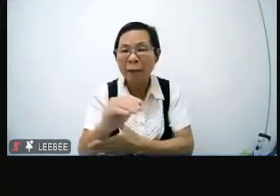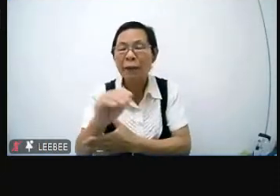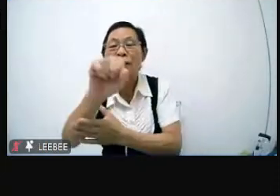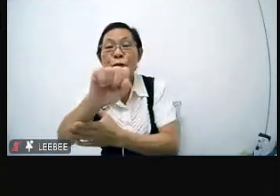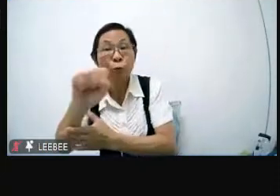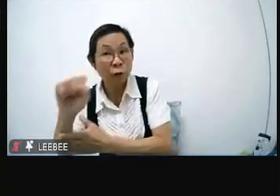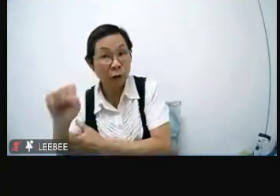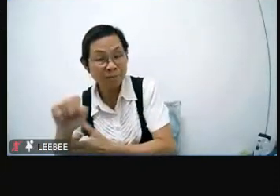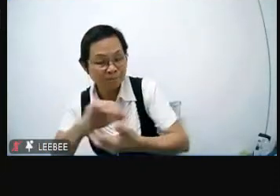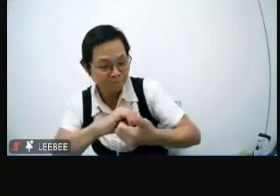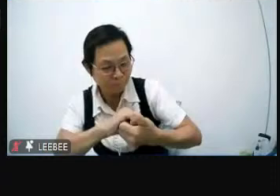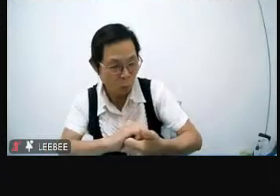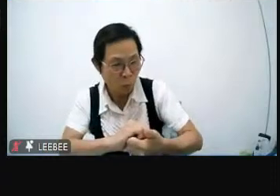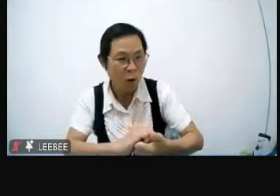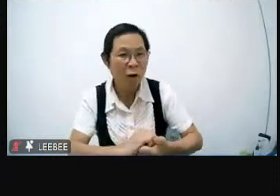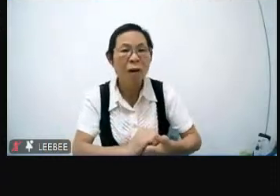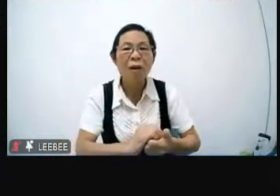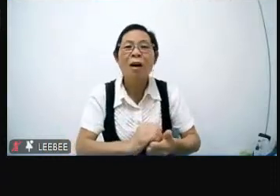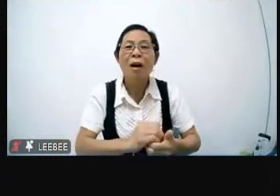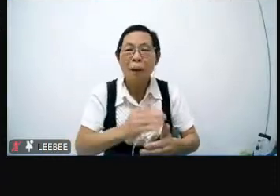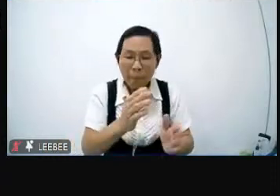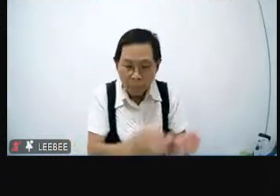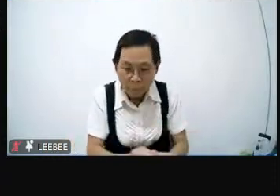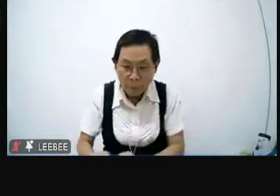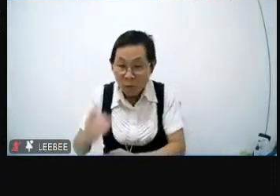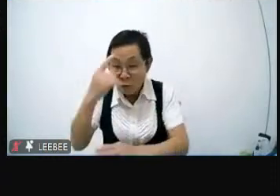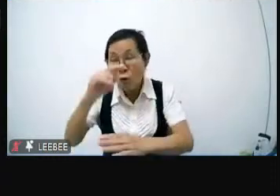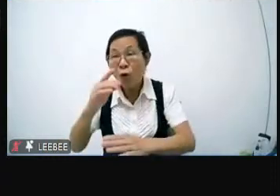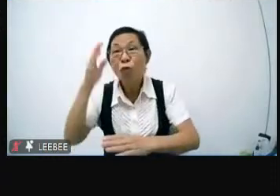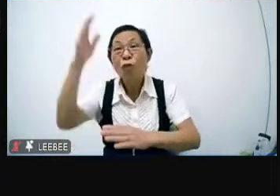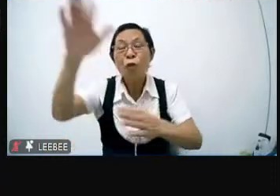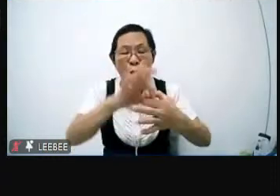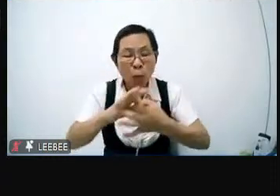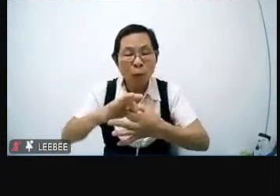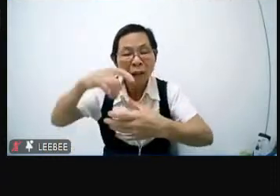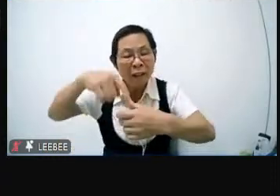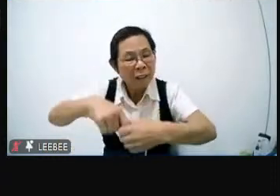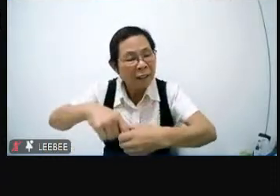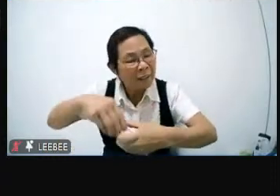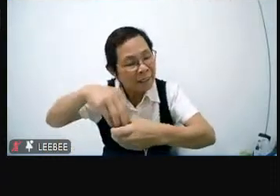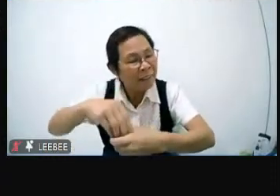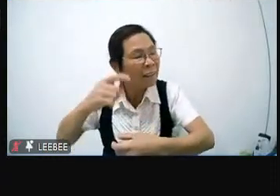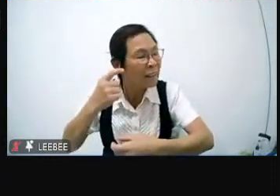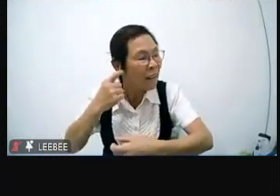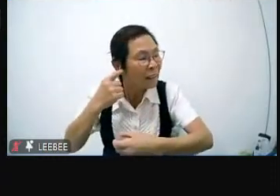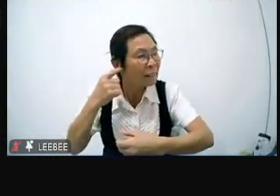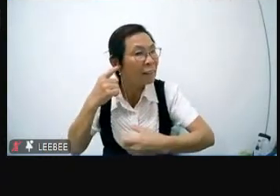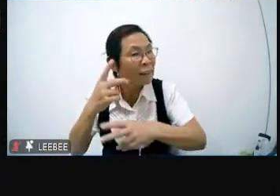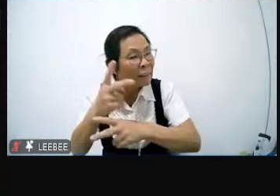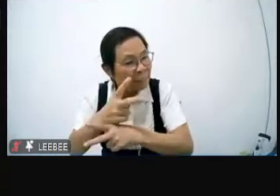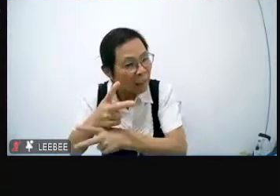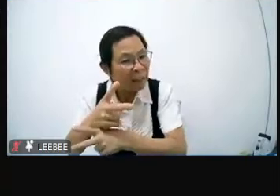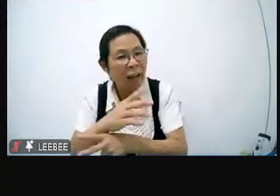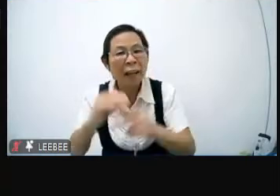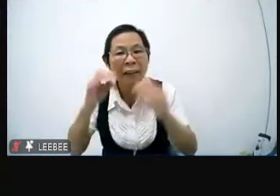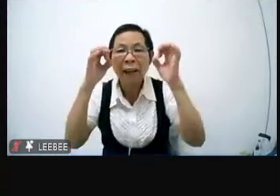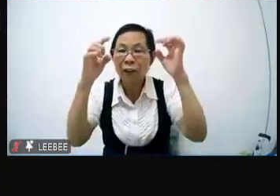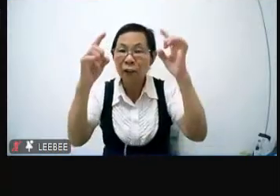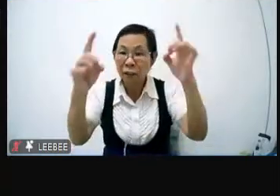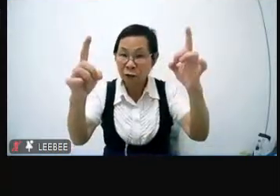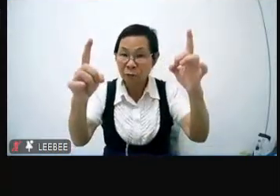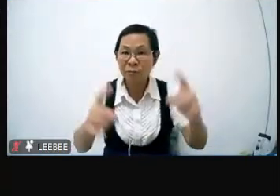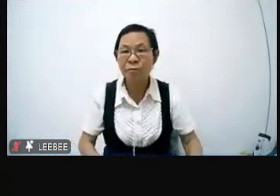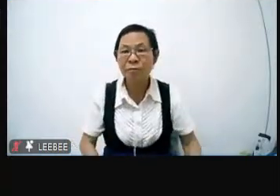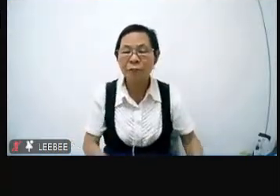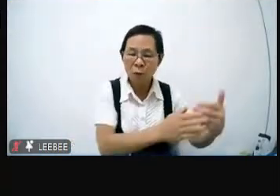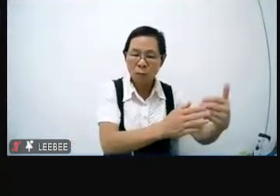SEN, paving the way for future collaboration in hearing, healthcare, and education. Throughout